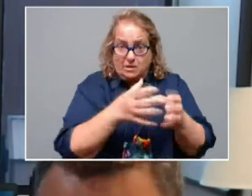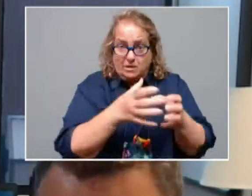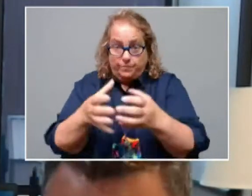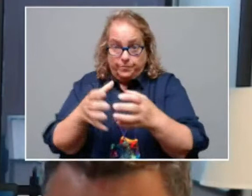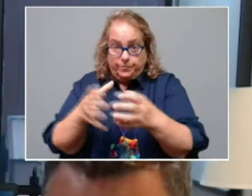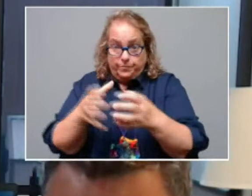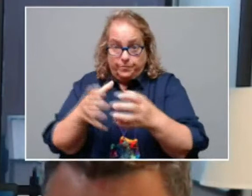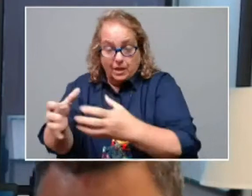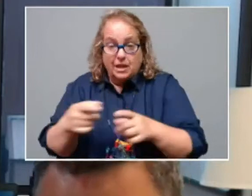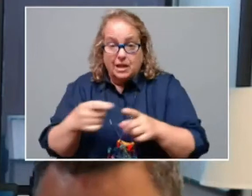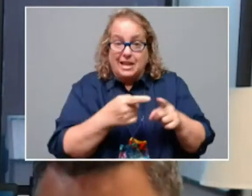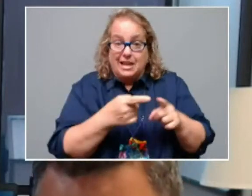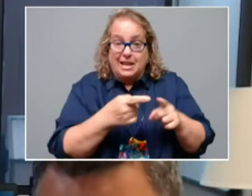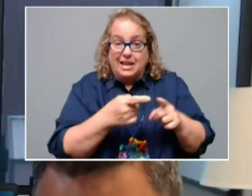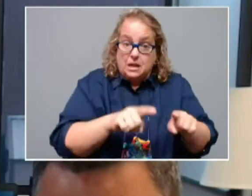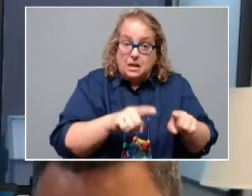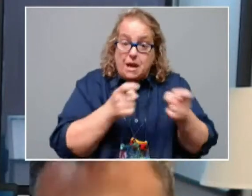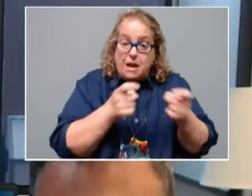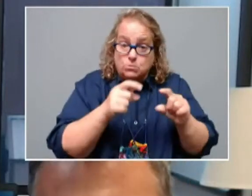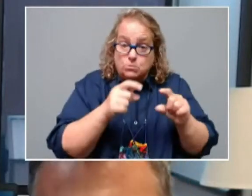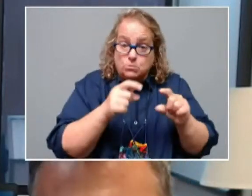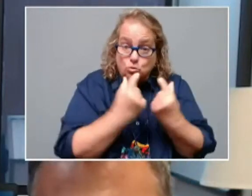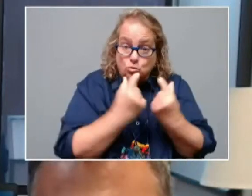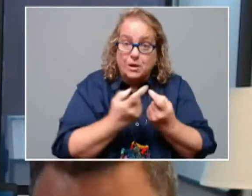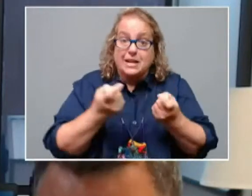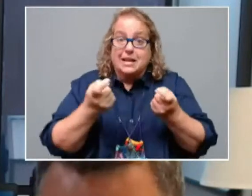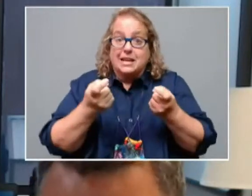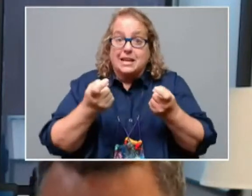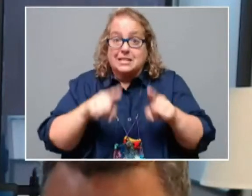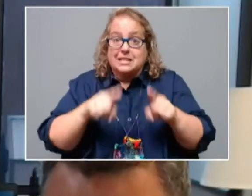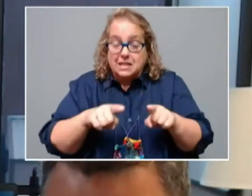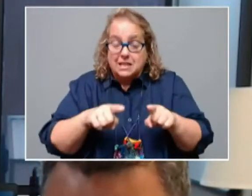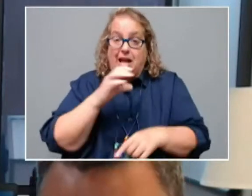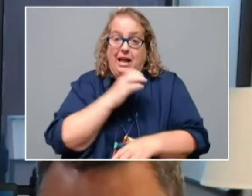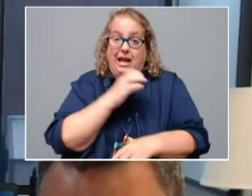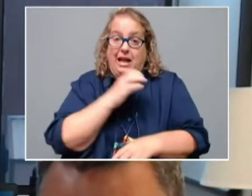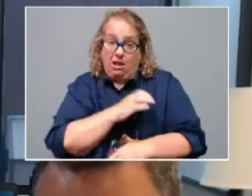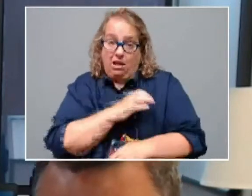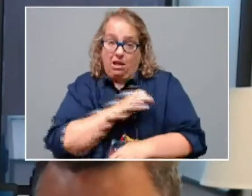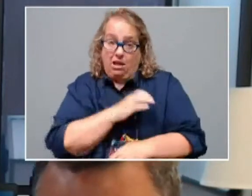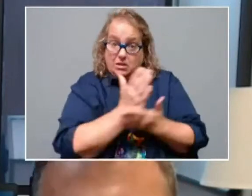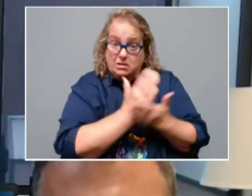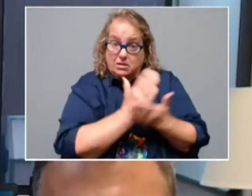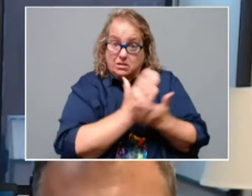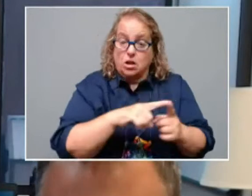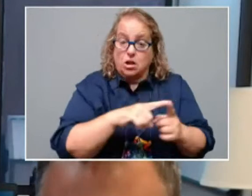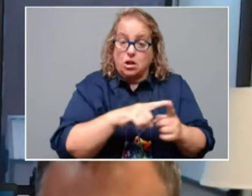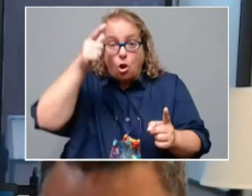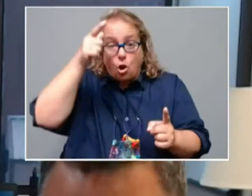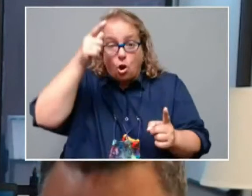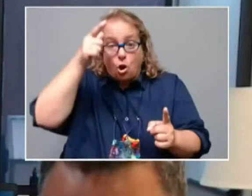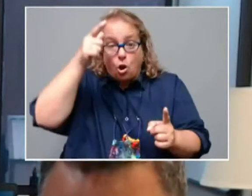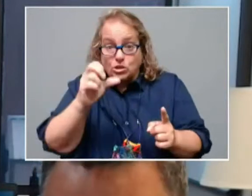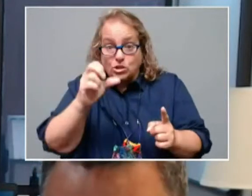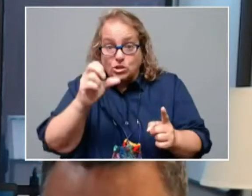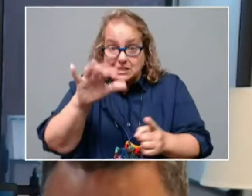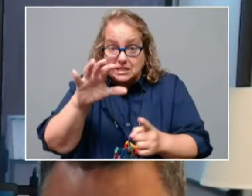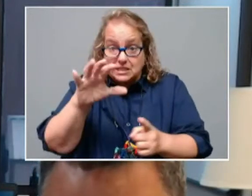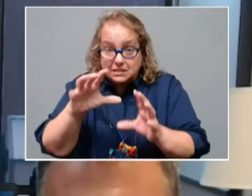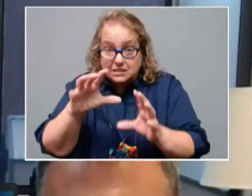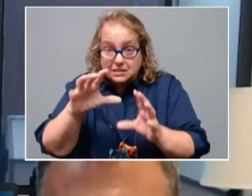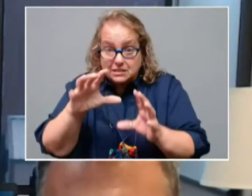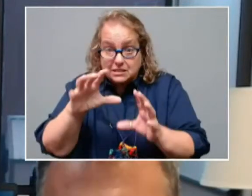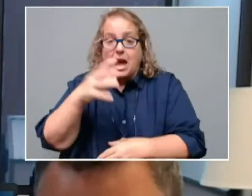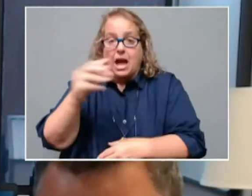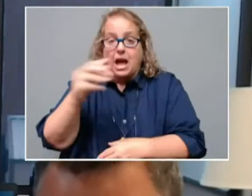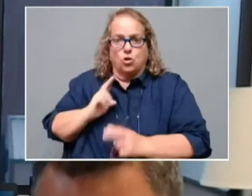management team. We have a clinical operations section, a logistics section, and a human resources section